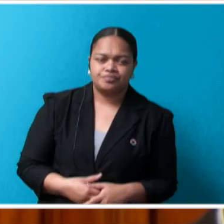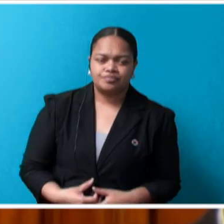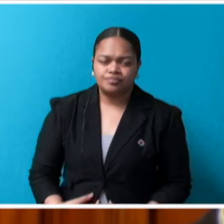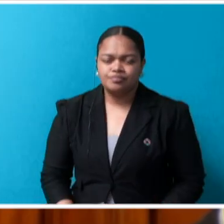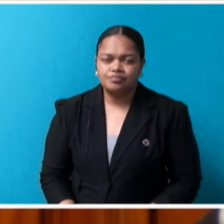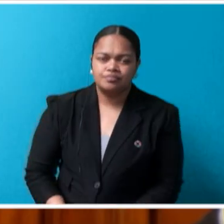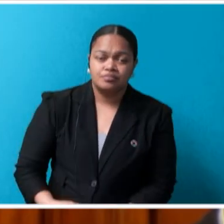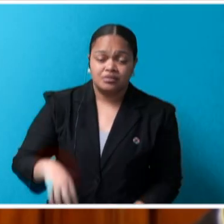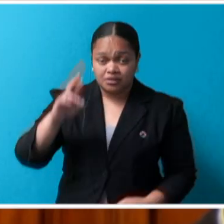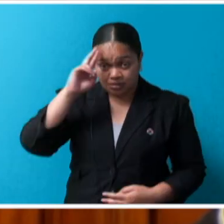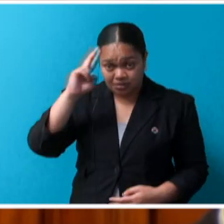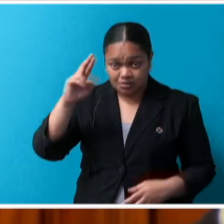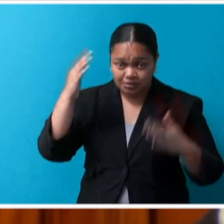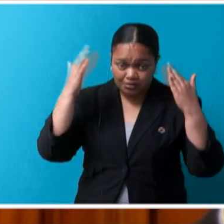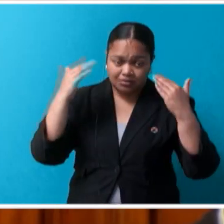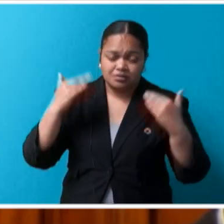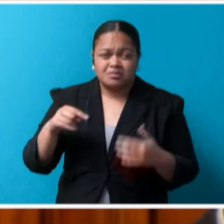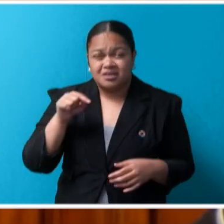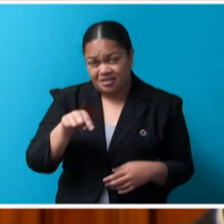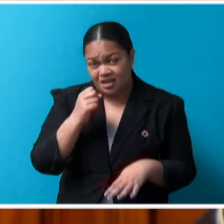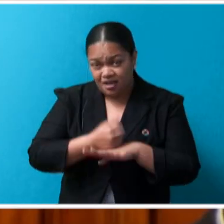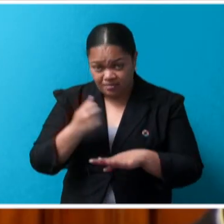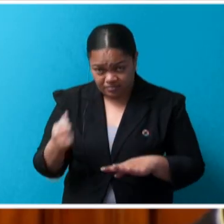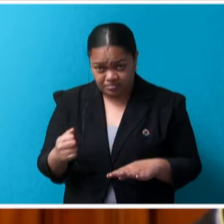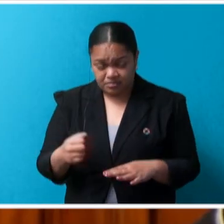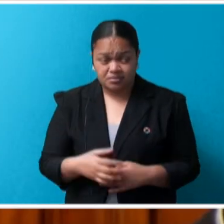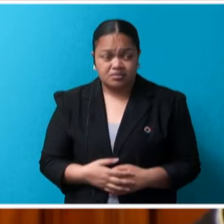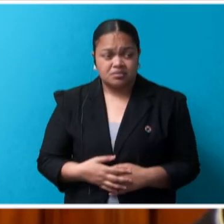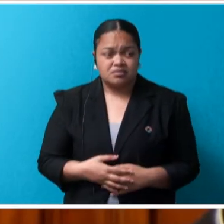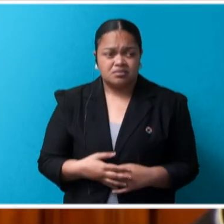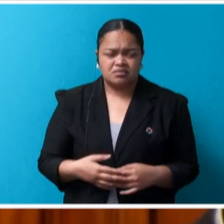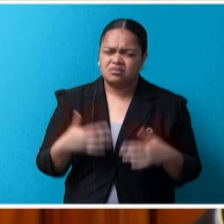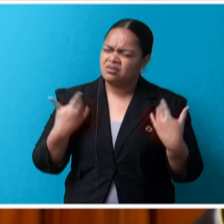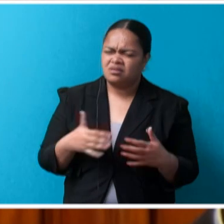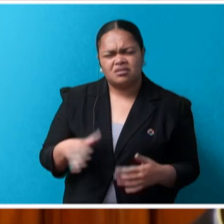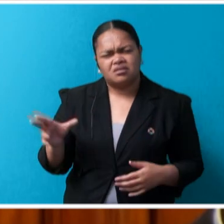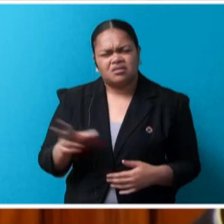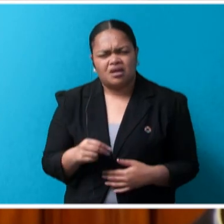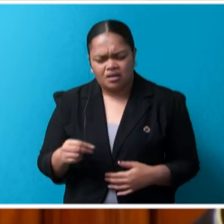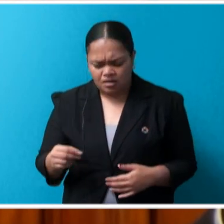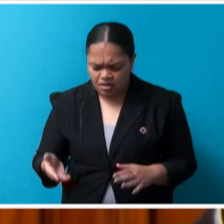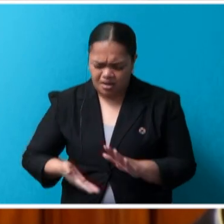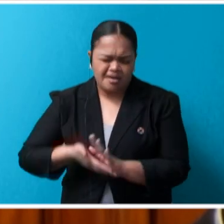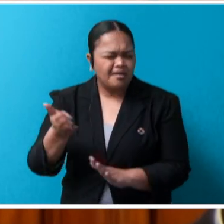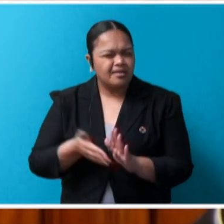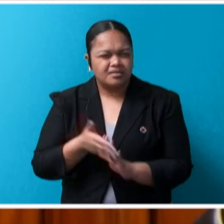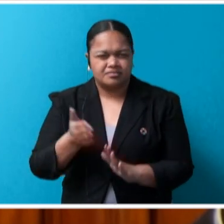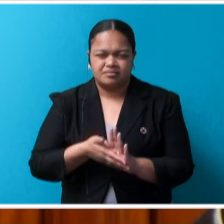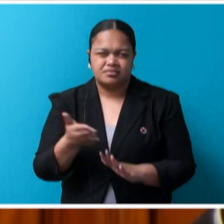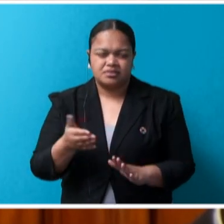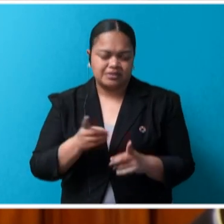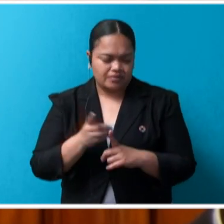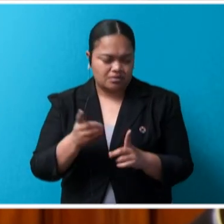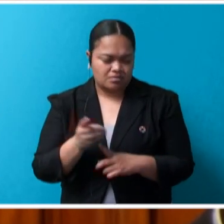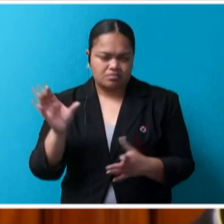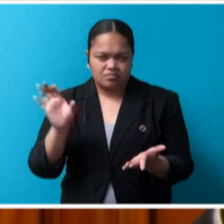Mr. Speaker, sir, this government has contributed the highest development fund towards the dairy industry, reaching